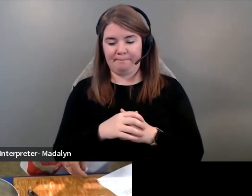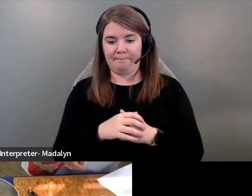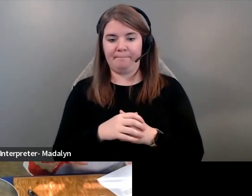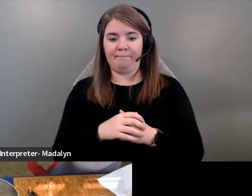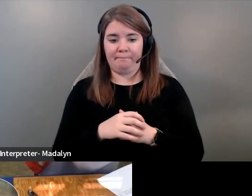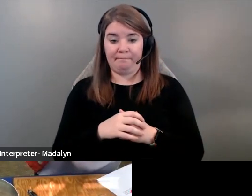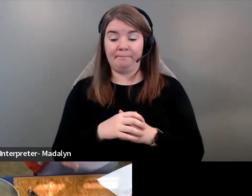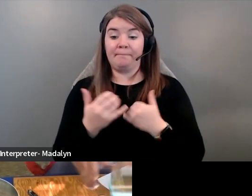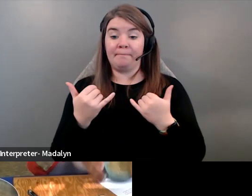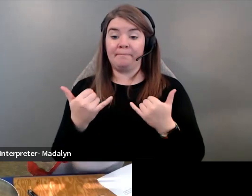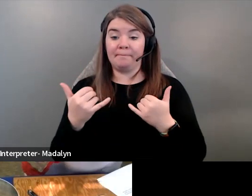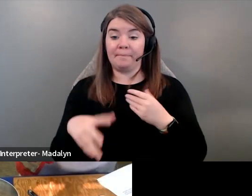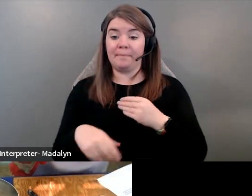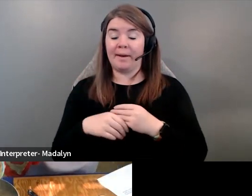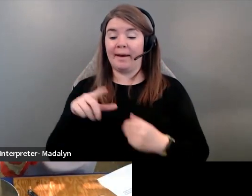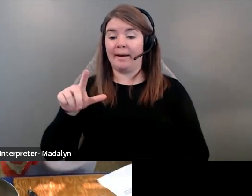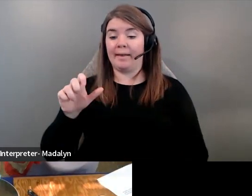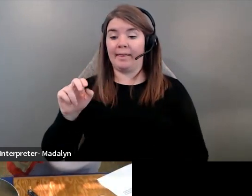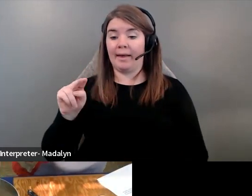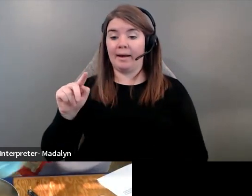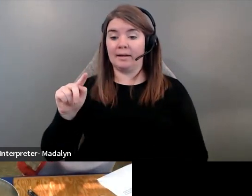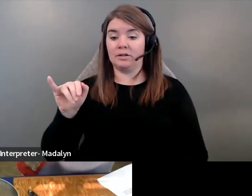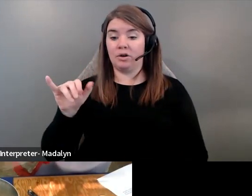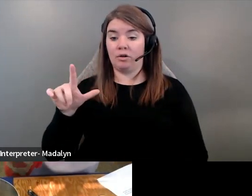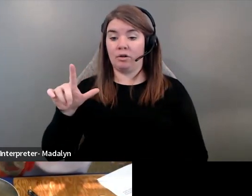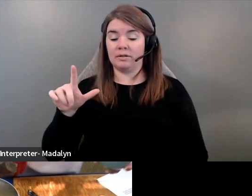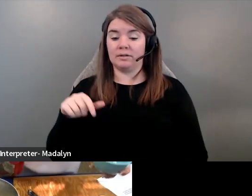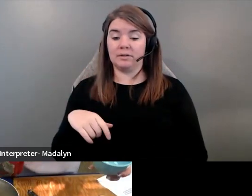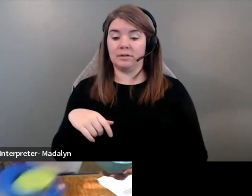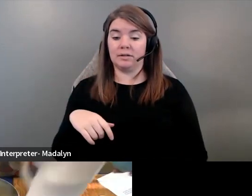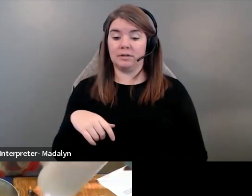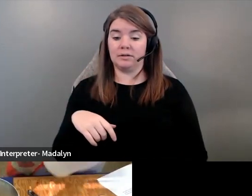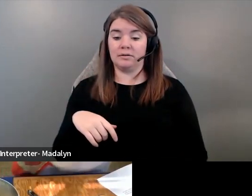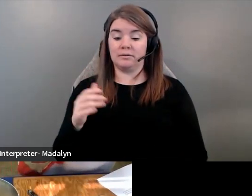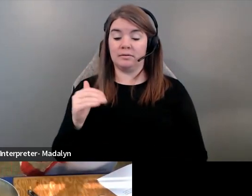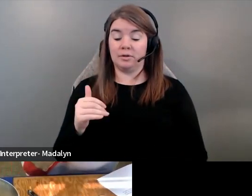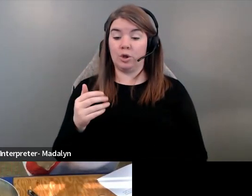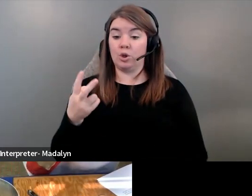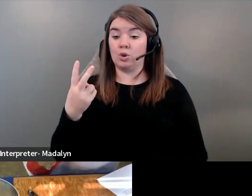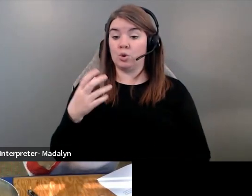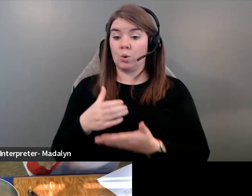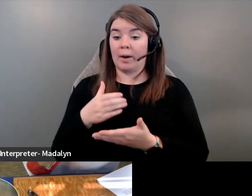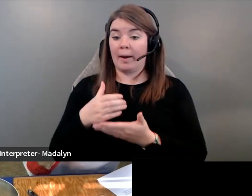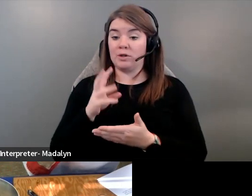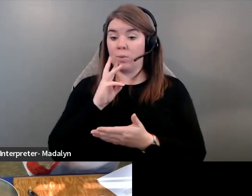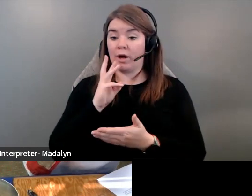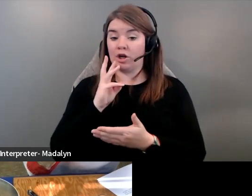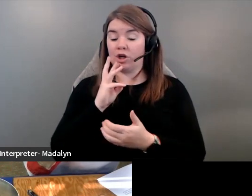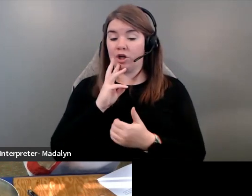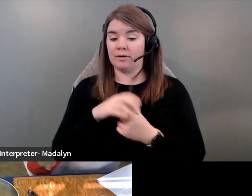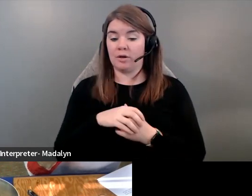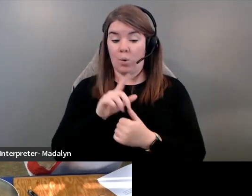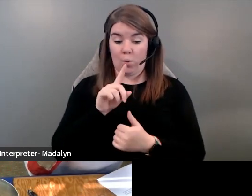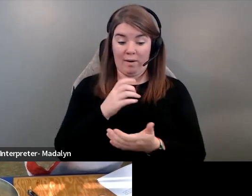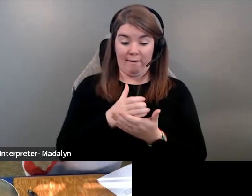We're going to add our lentils, 2 cups of water. So 1 cup of beans typically means